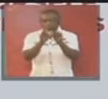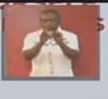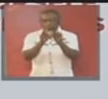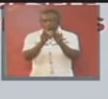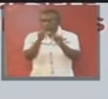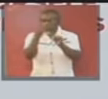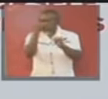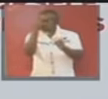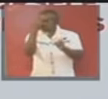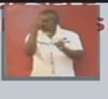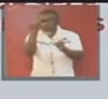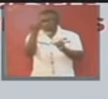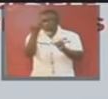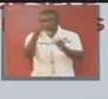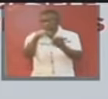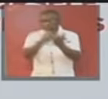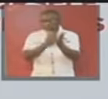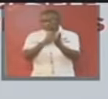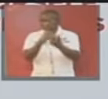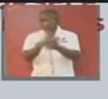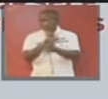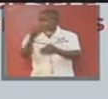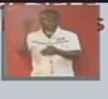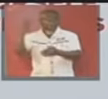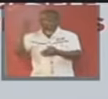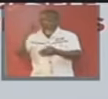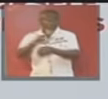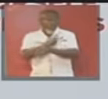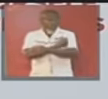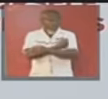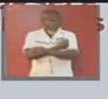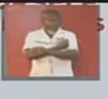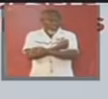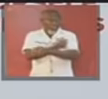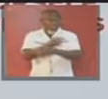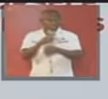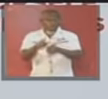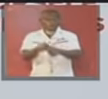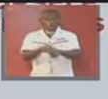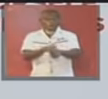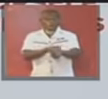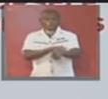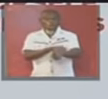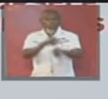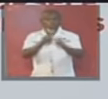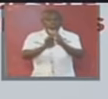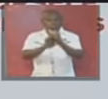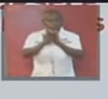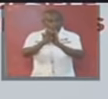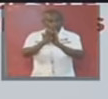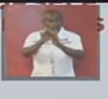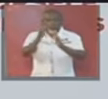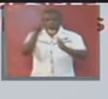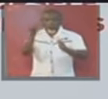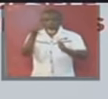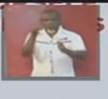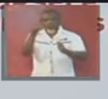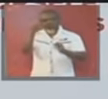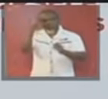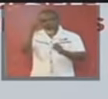long to come to market is financing. Yes. Correct? Correct. But because countries, about 170